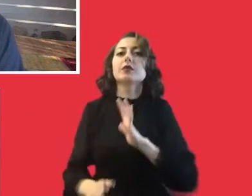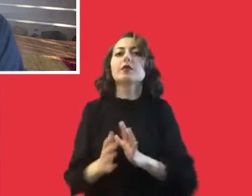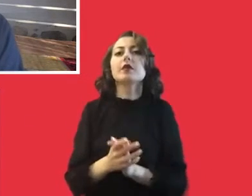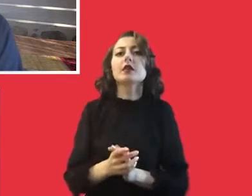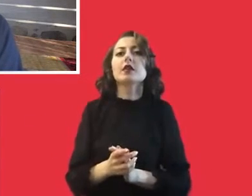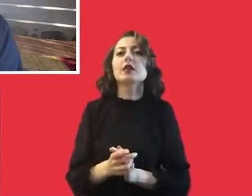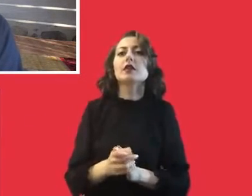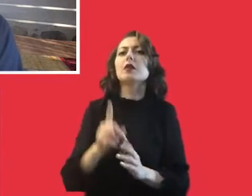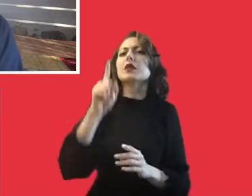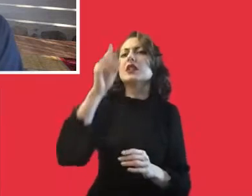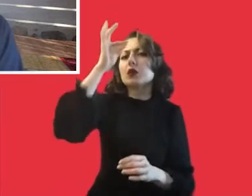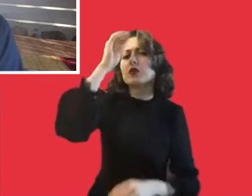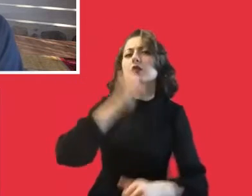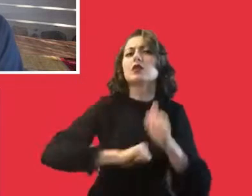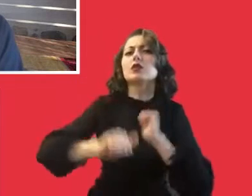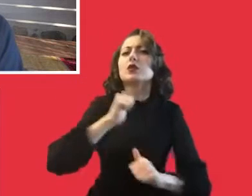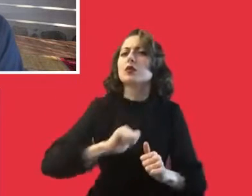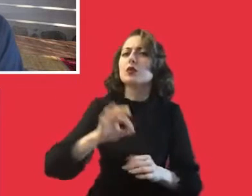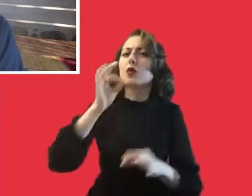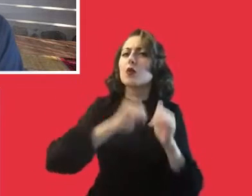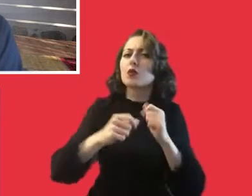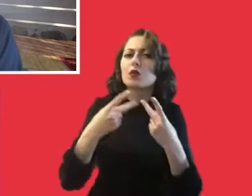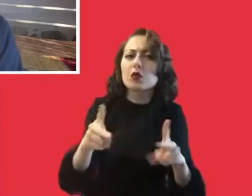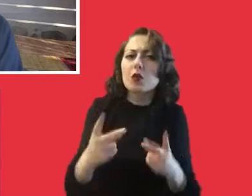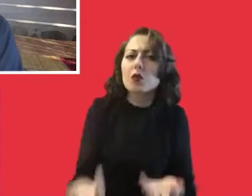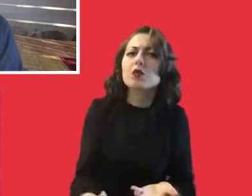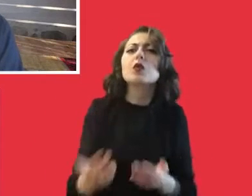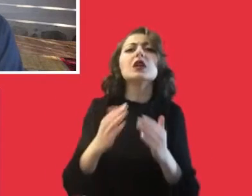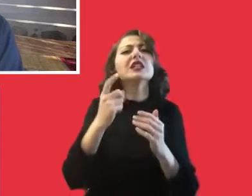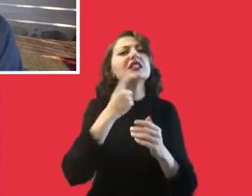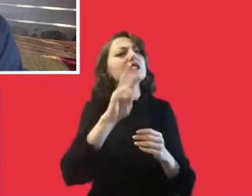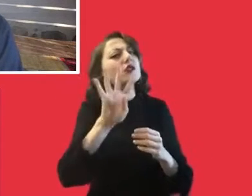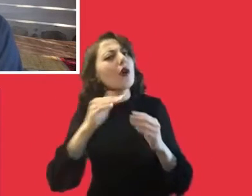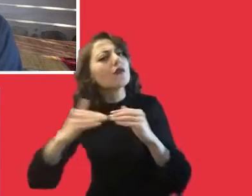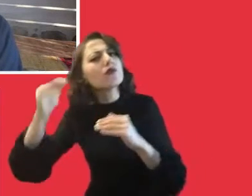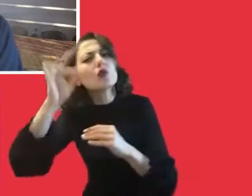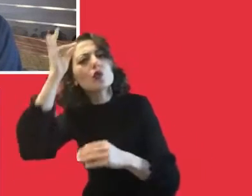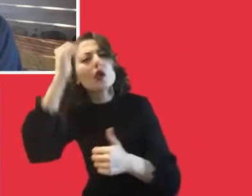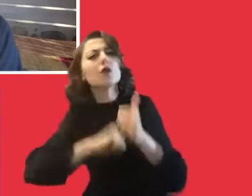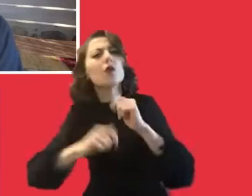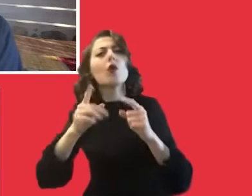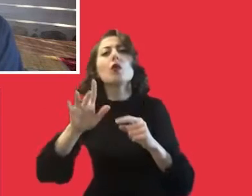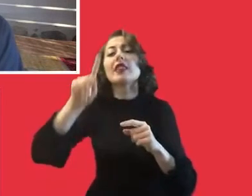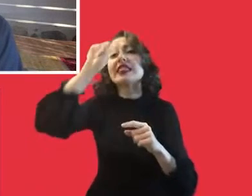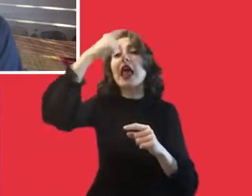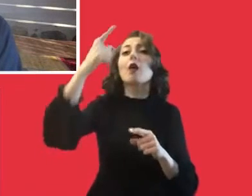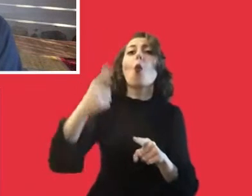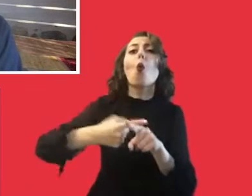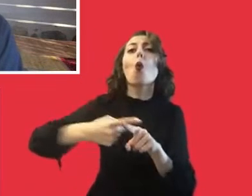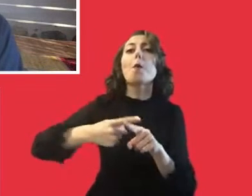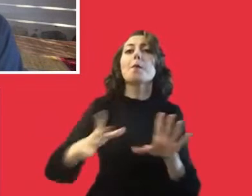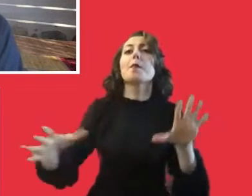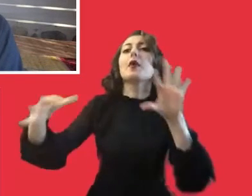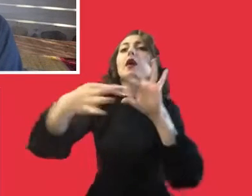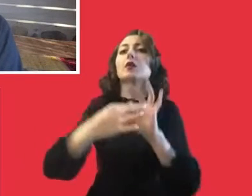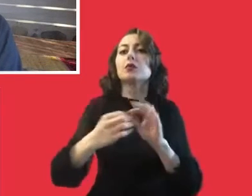And you can be a 20-year university student, also you can be a 40-year-old a senior manager, but we're trying to